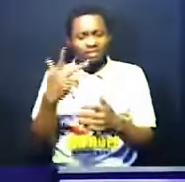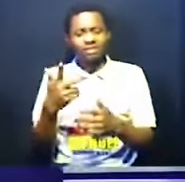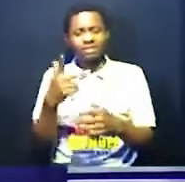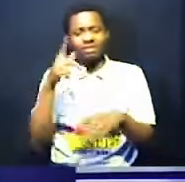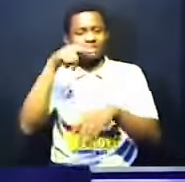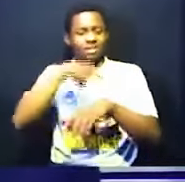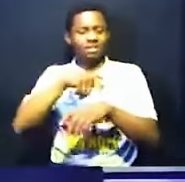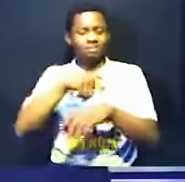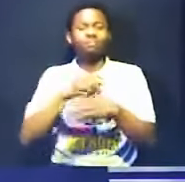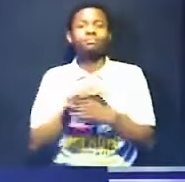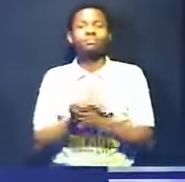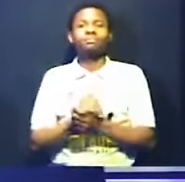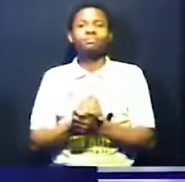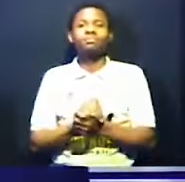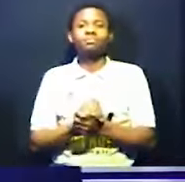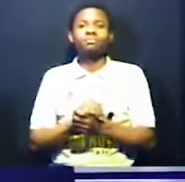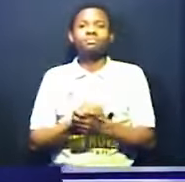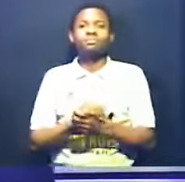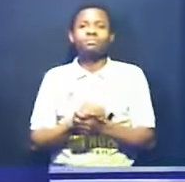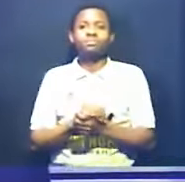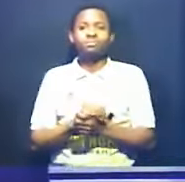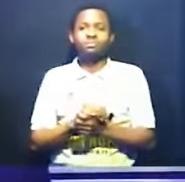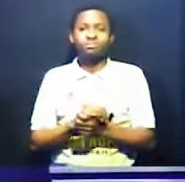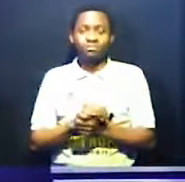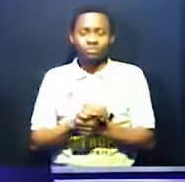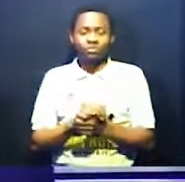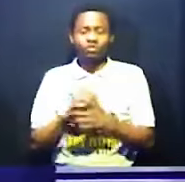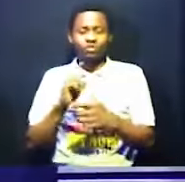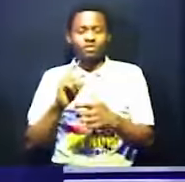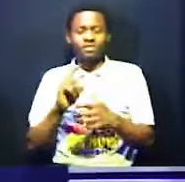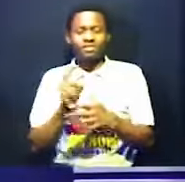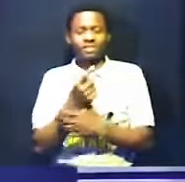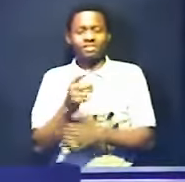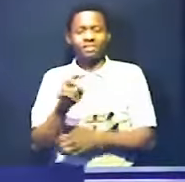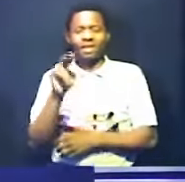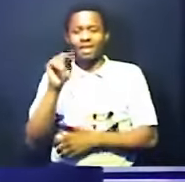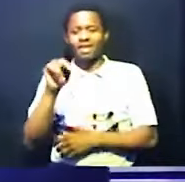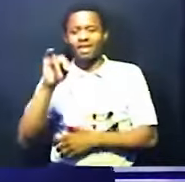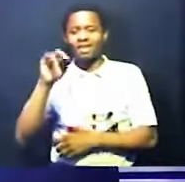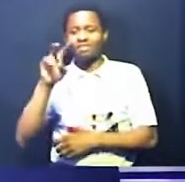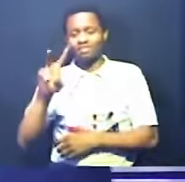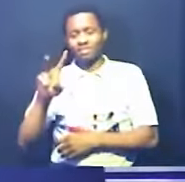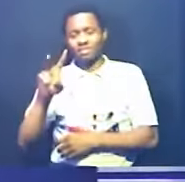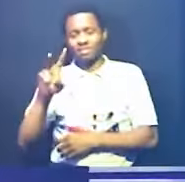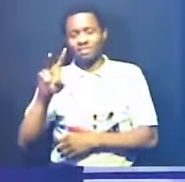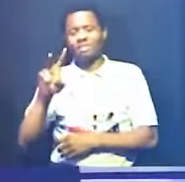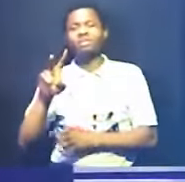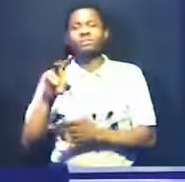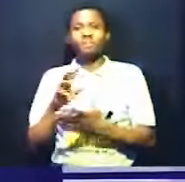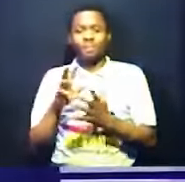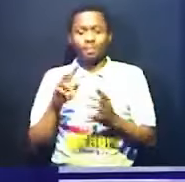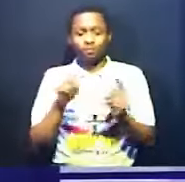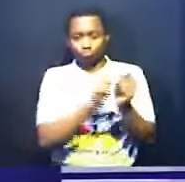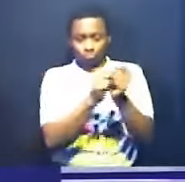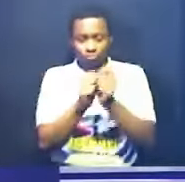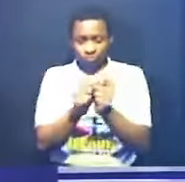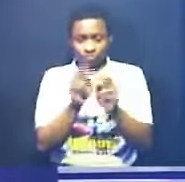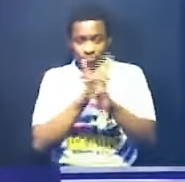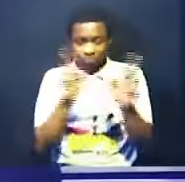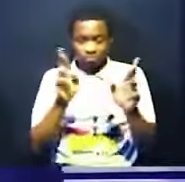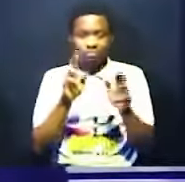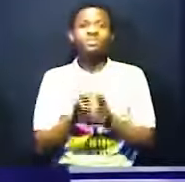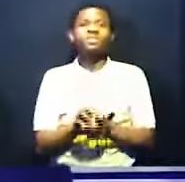scripture. We'll take the first one from the NIV. And so let's read together. Ready,